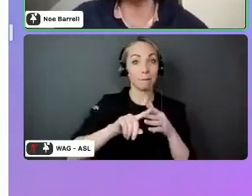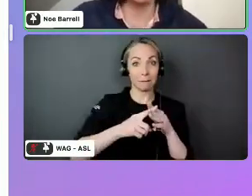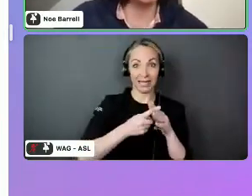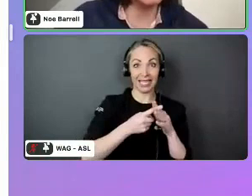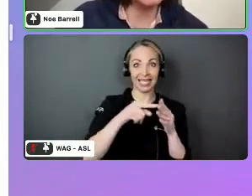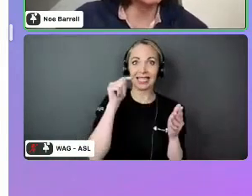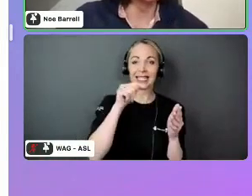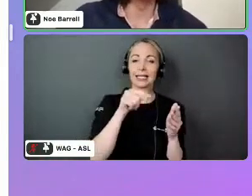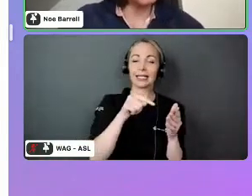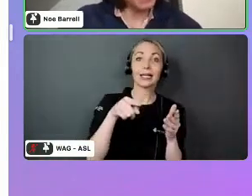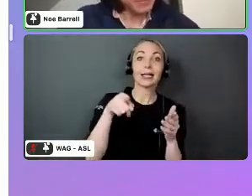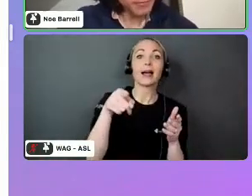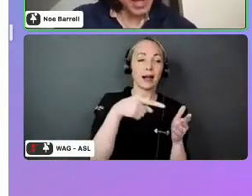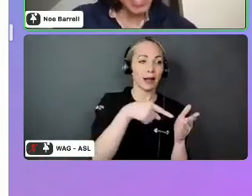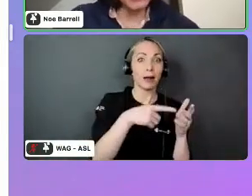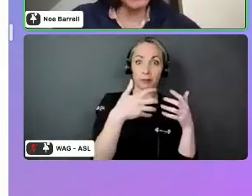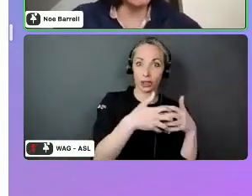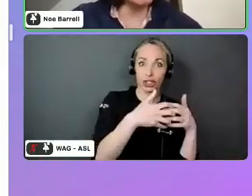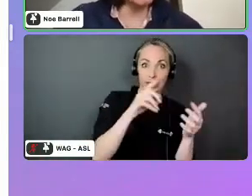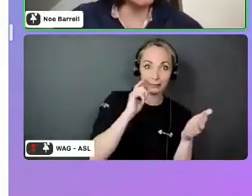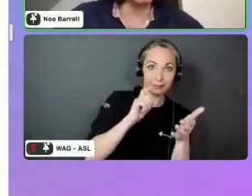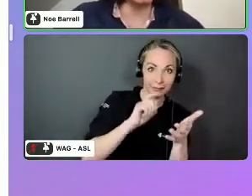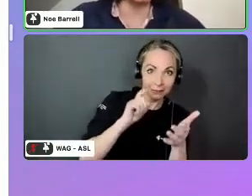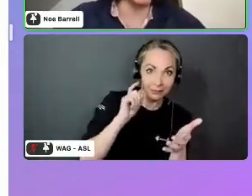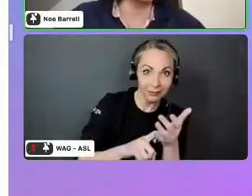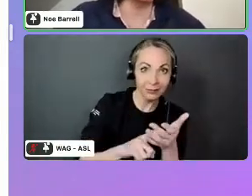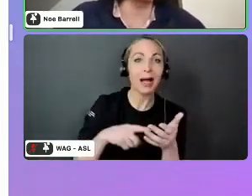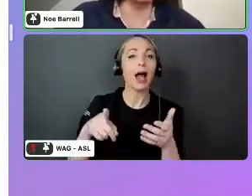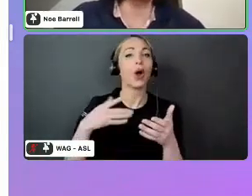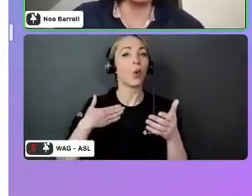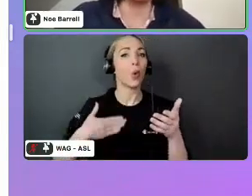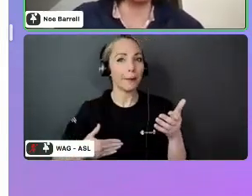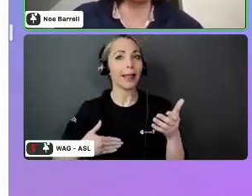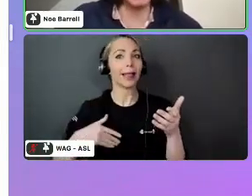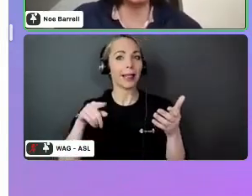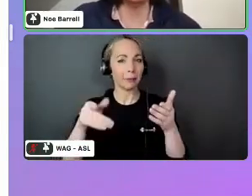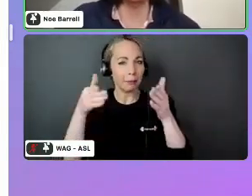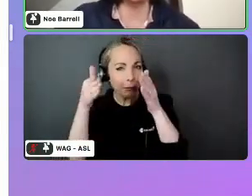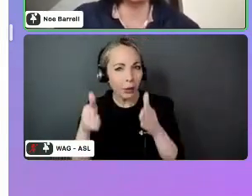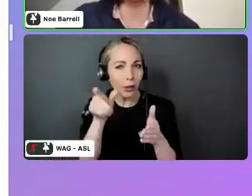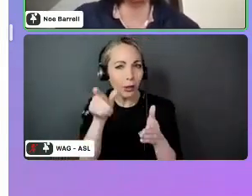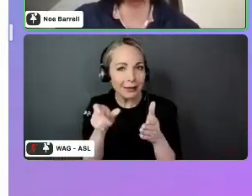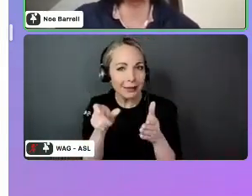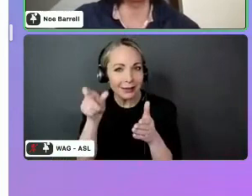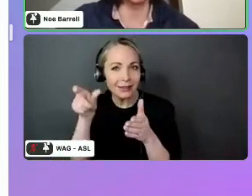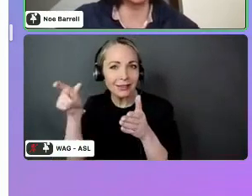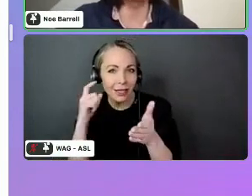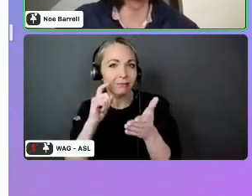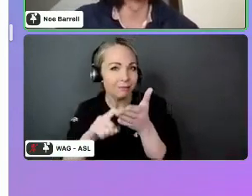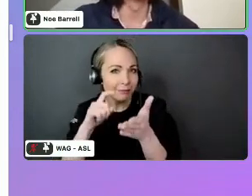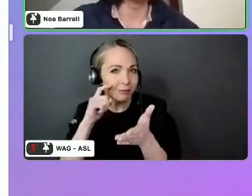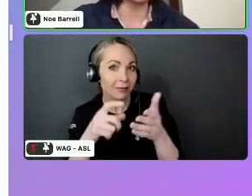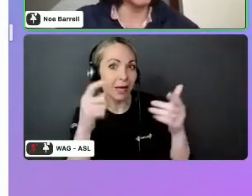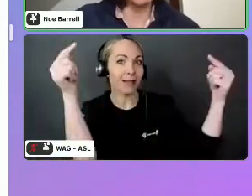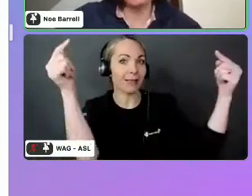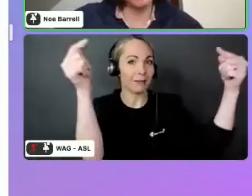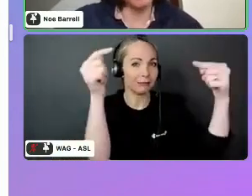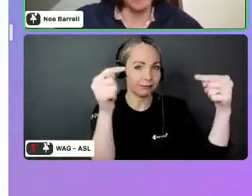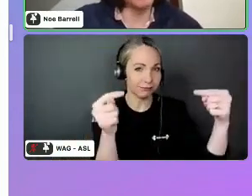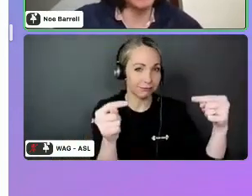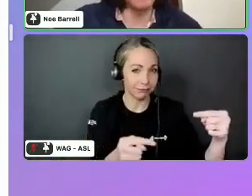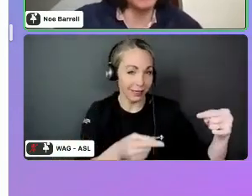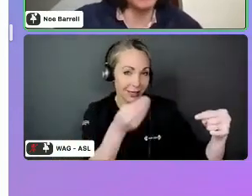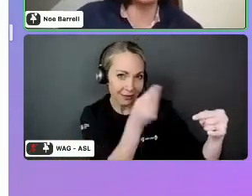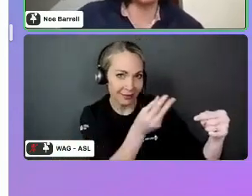interface semantics. And so labeled training data can actually be quite time consuming and expensive to collect because of